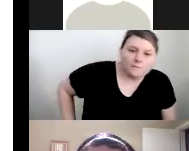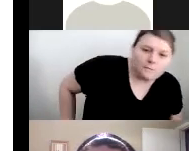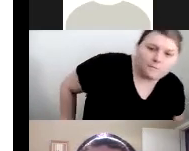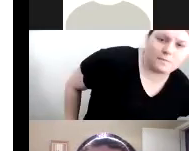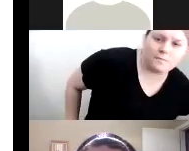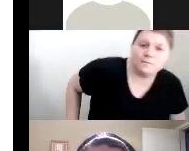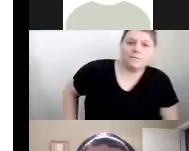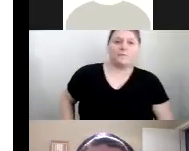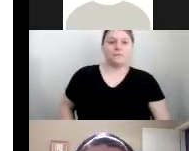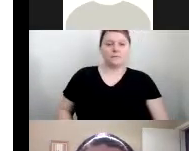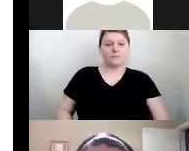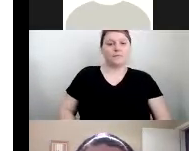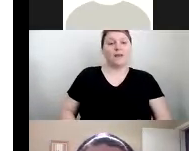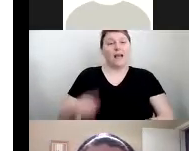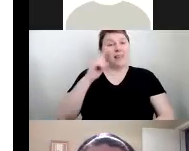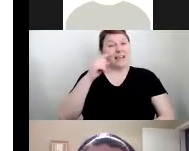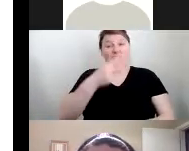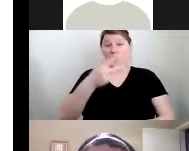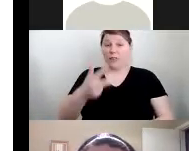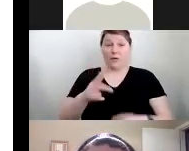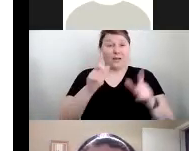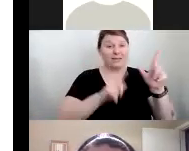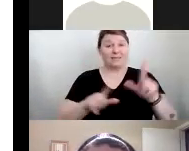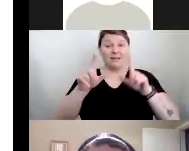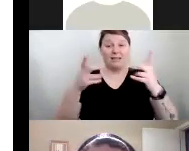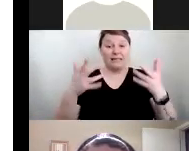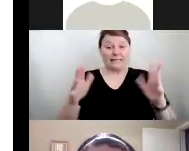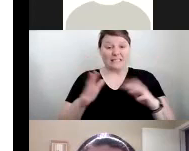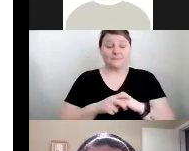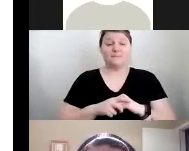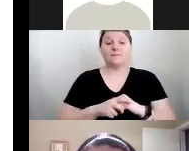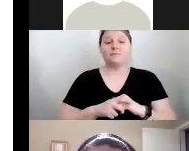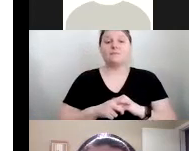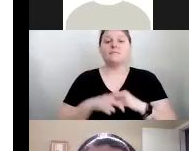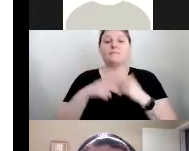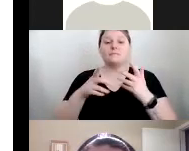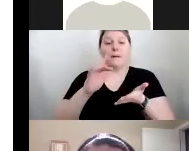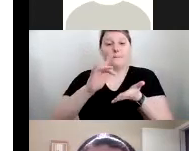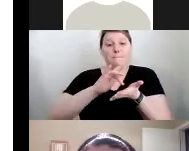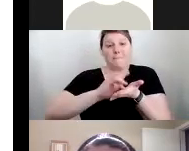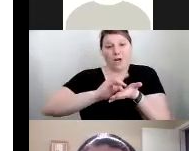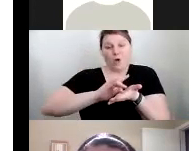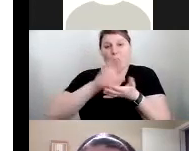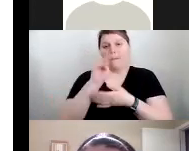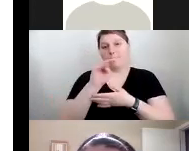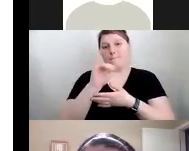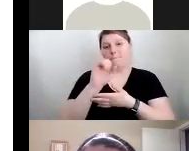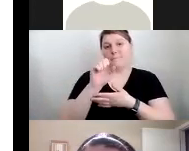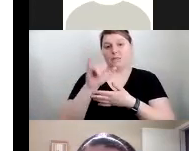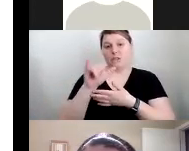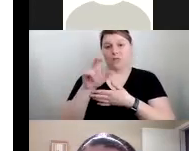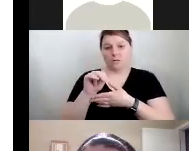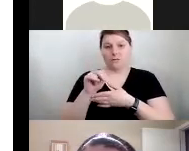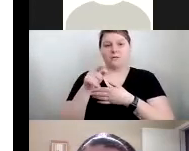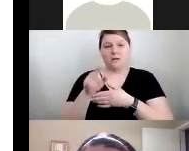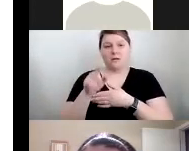Okay, I think I'm down to 2 or 3 slides. Just a word about medical missions. So this is a picture of a medical mission